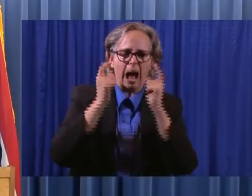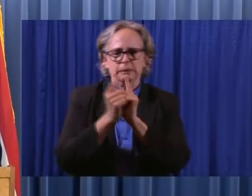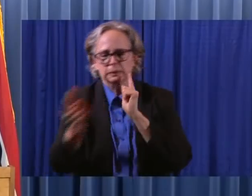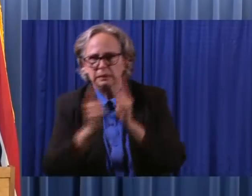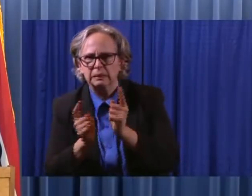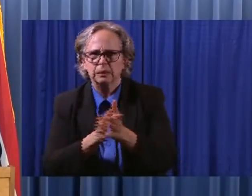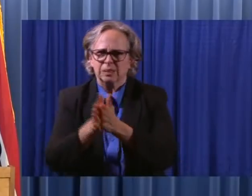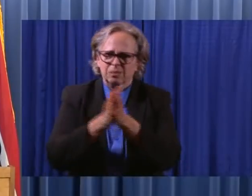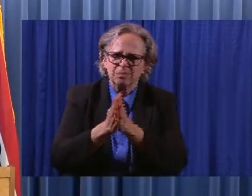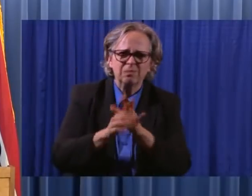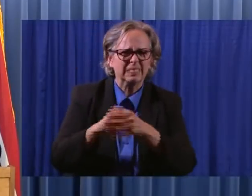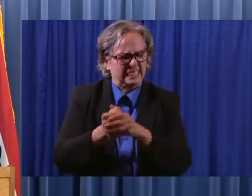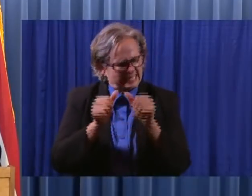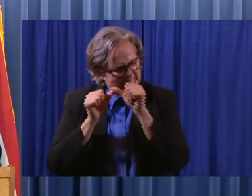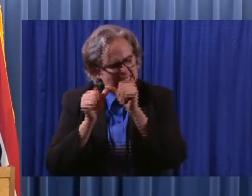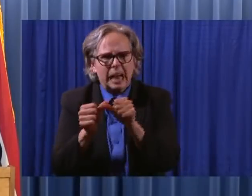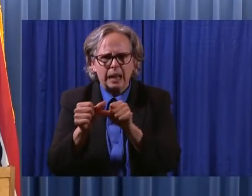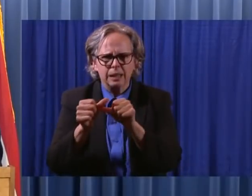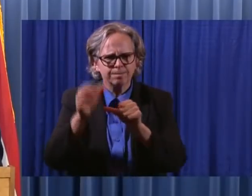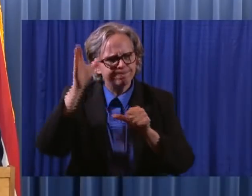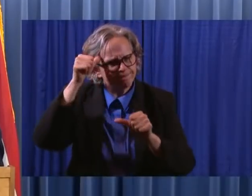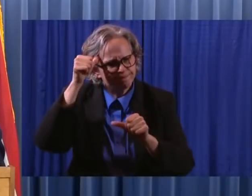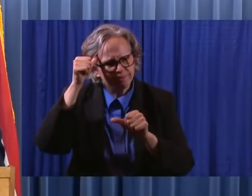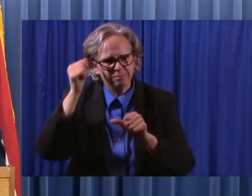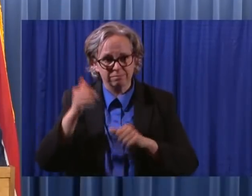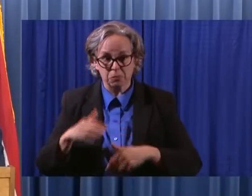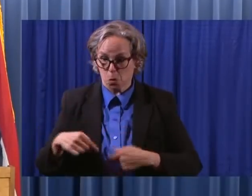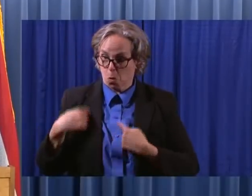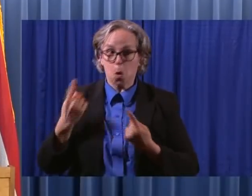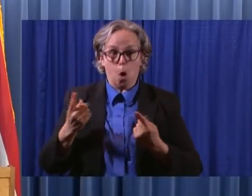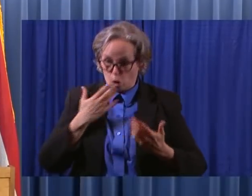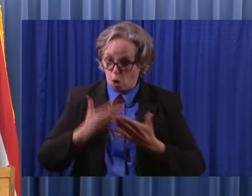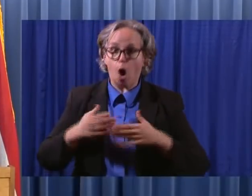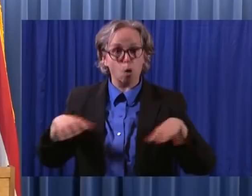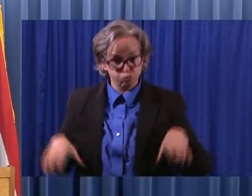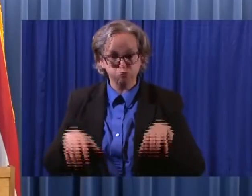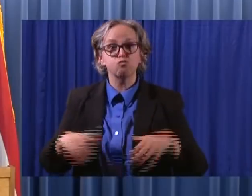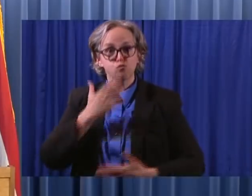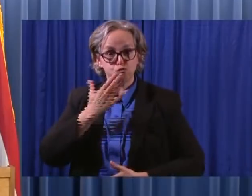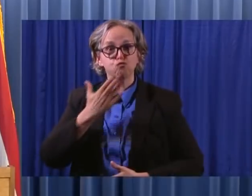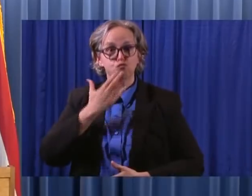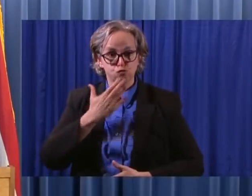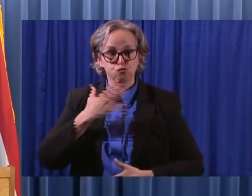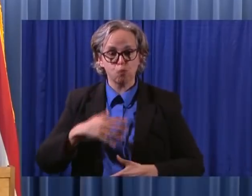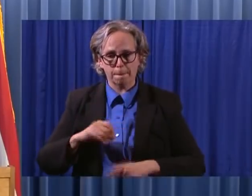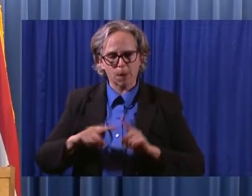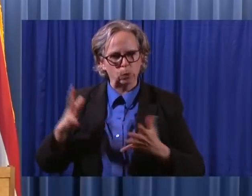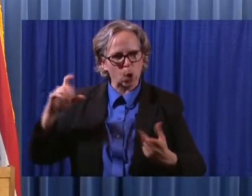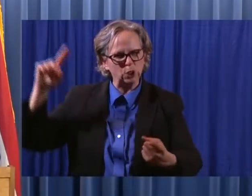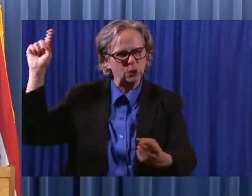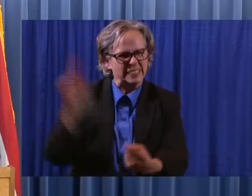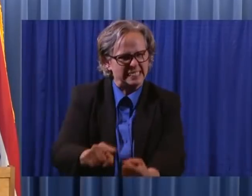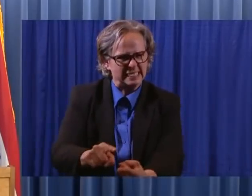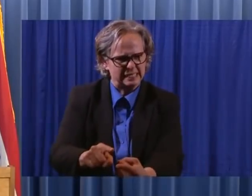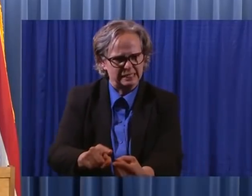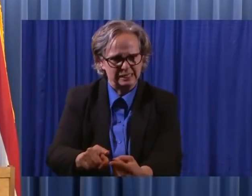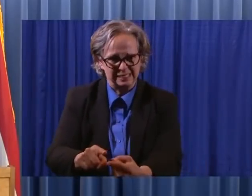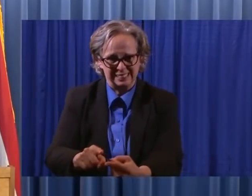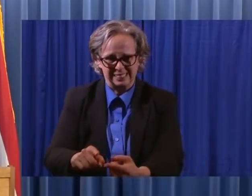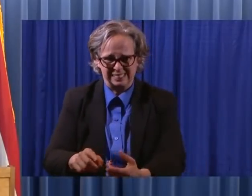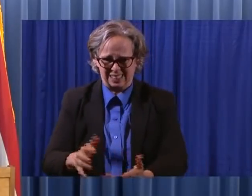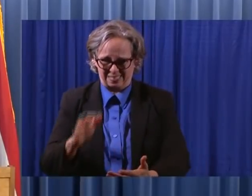brought down the spread in our community through a whole host of things. But again, maintaining social